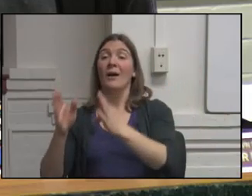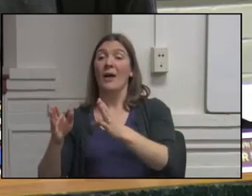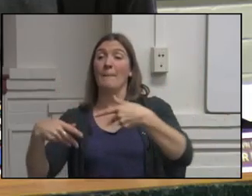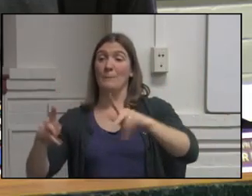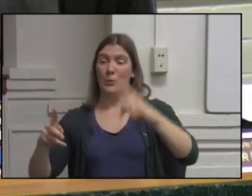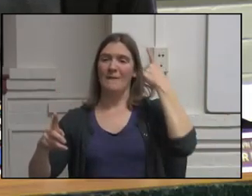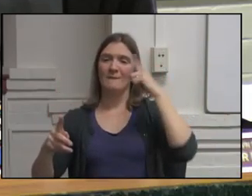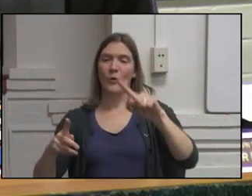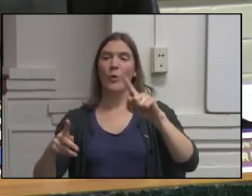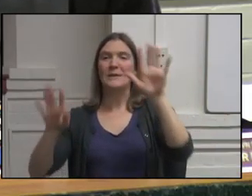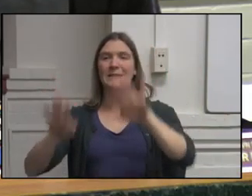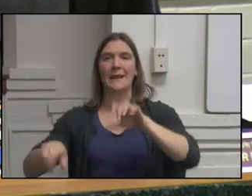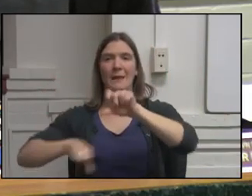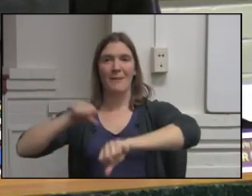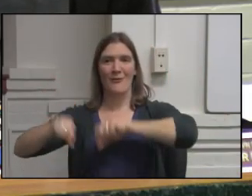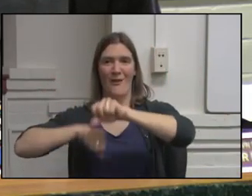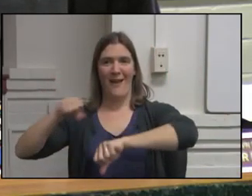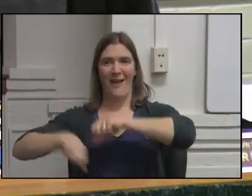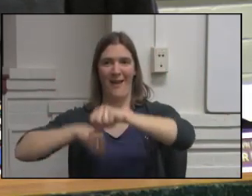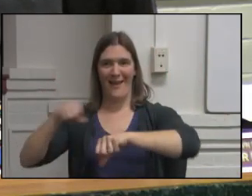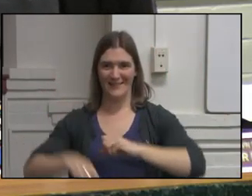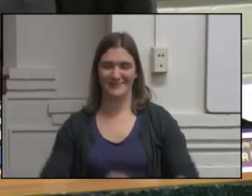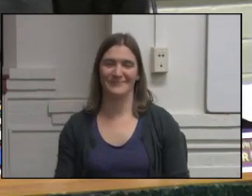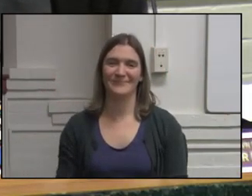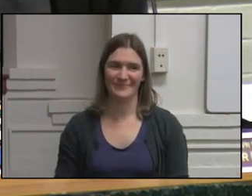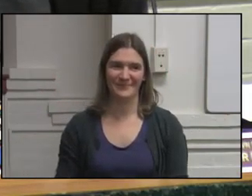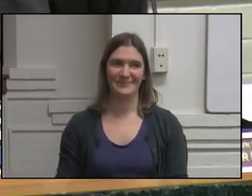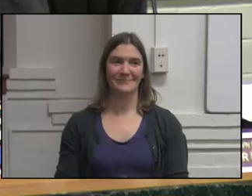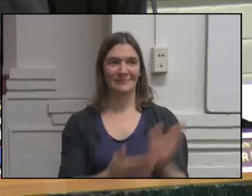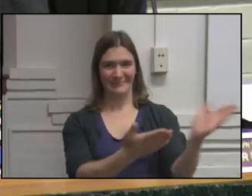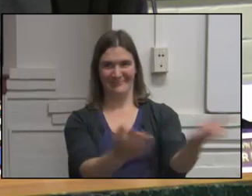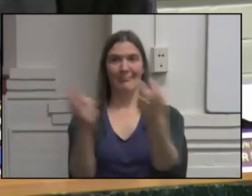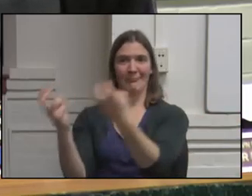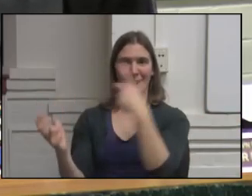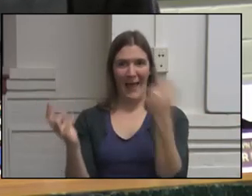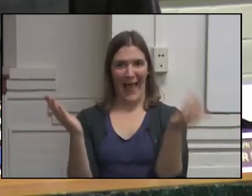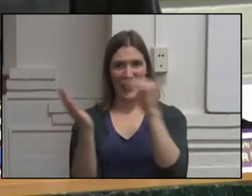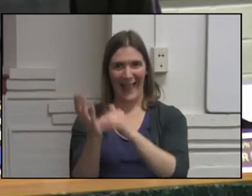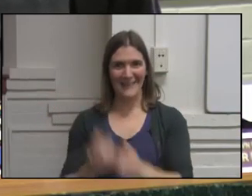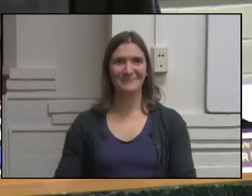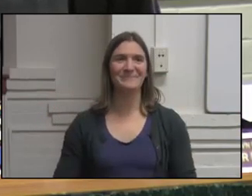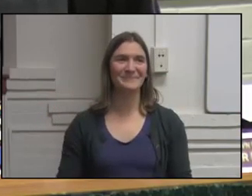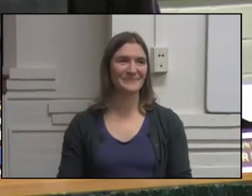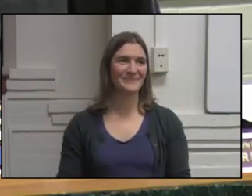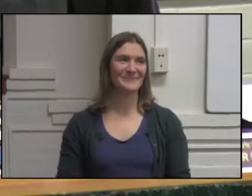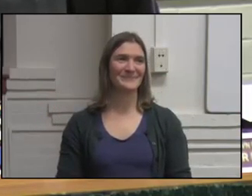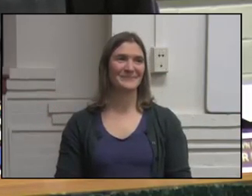permit for the Sunday tour to Heifer. And Anne and Orly, would you like to come back to our table?